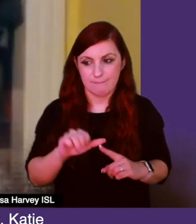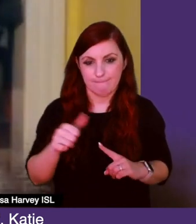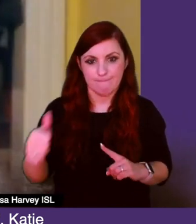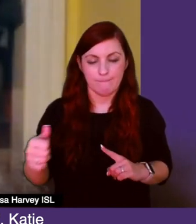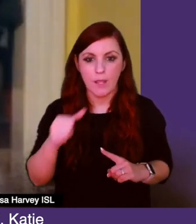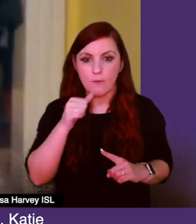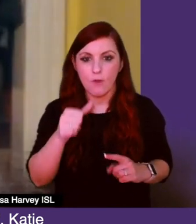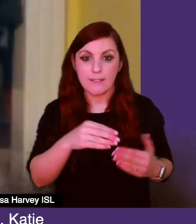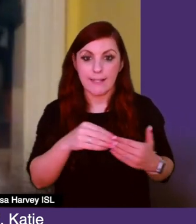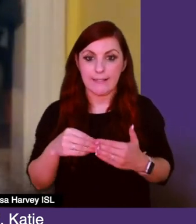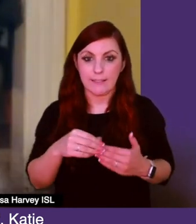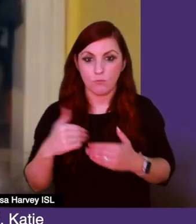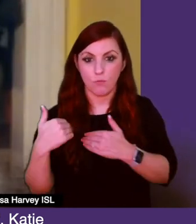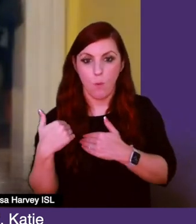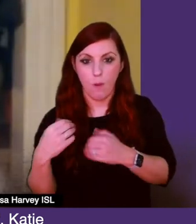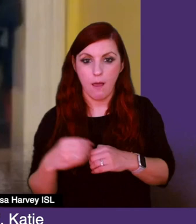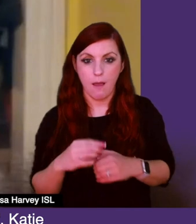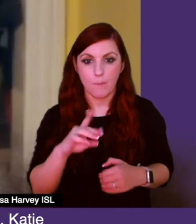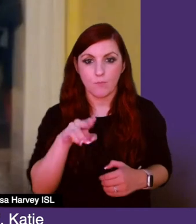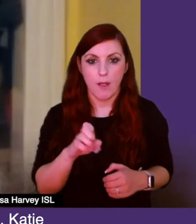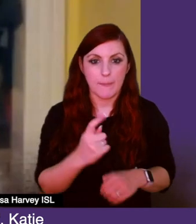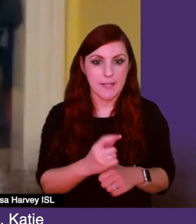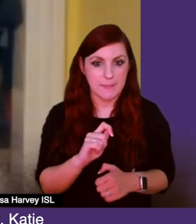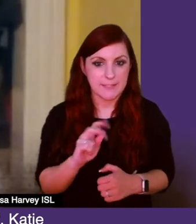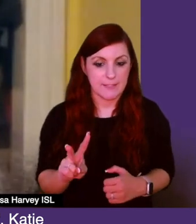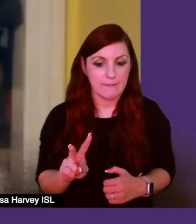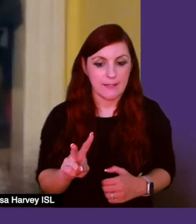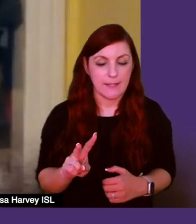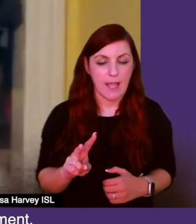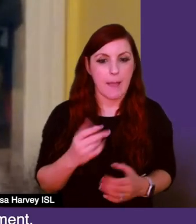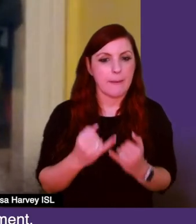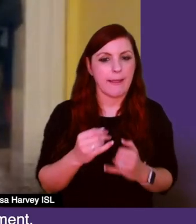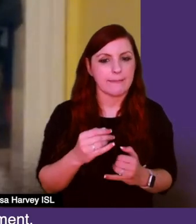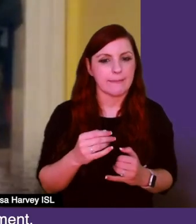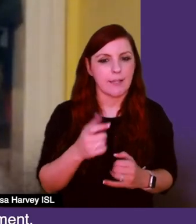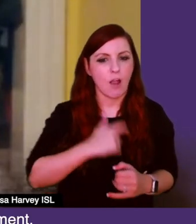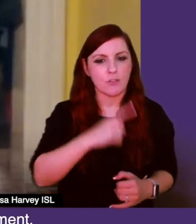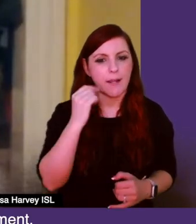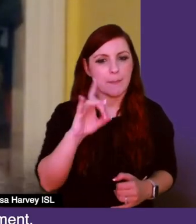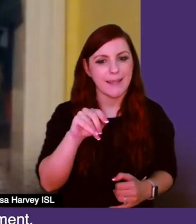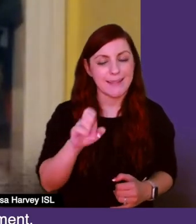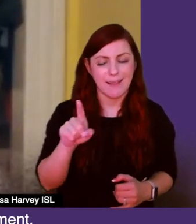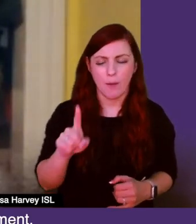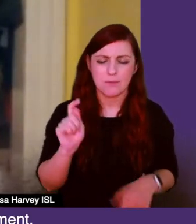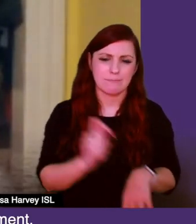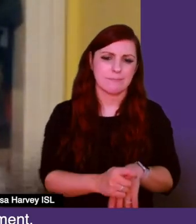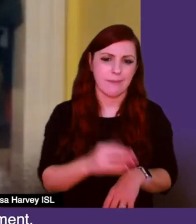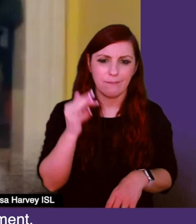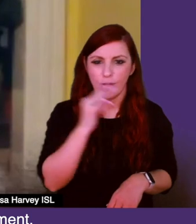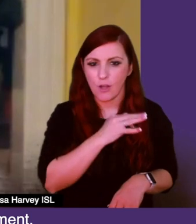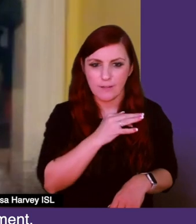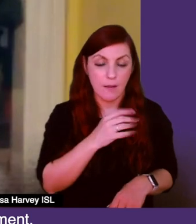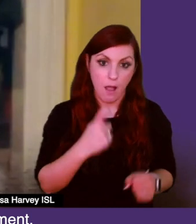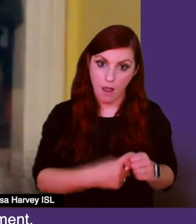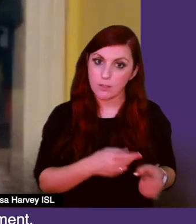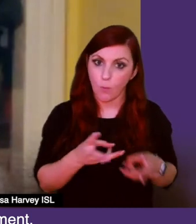my first lead role on primetime TV. It was the greatest fun,